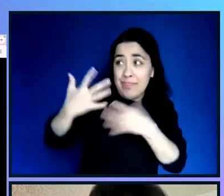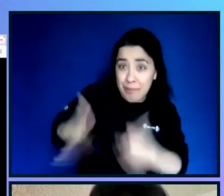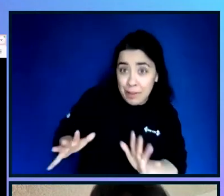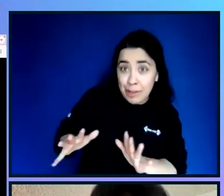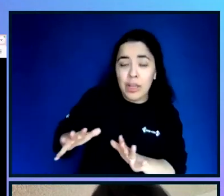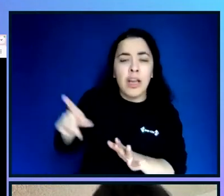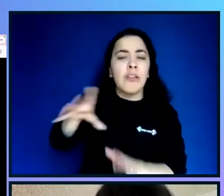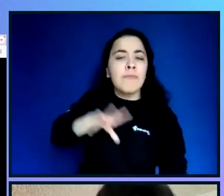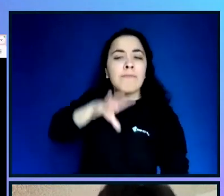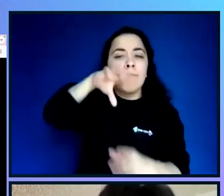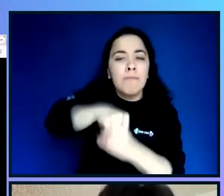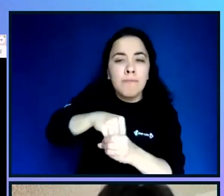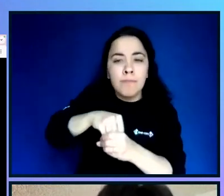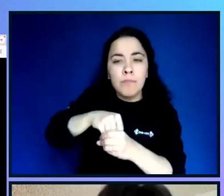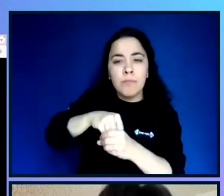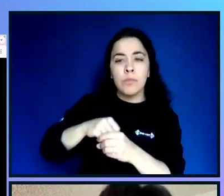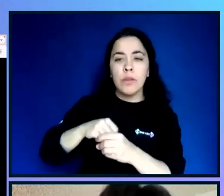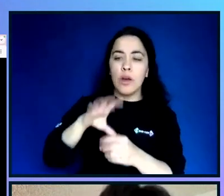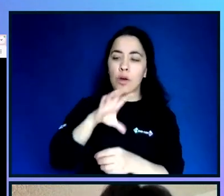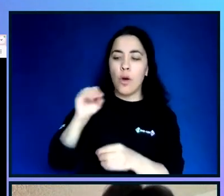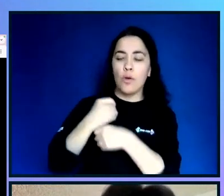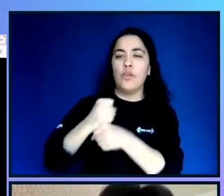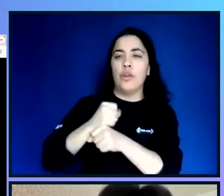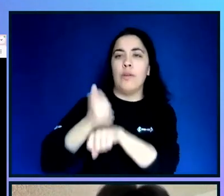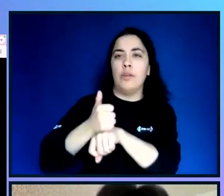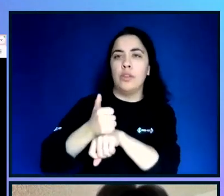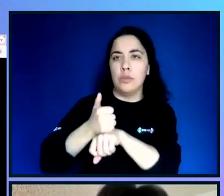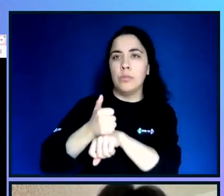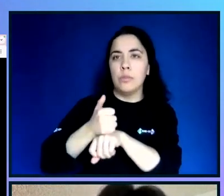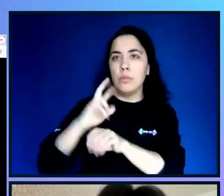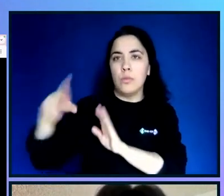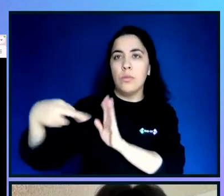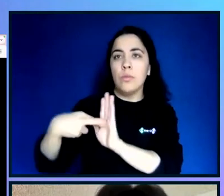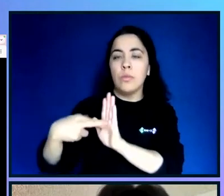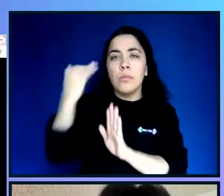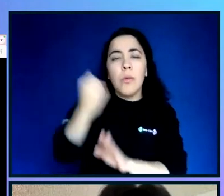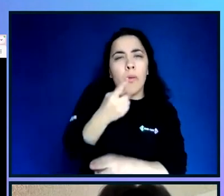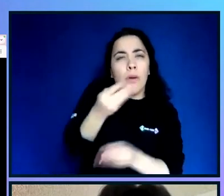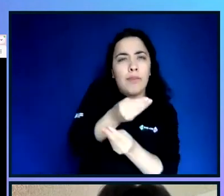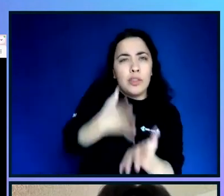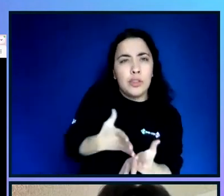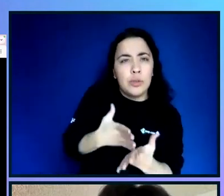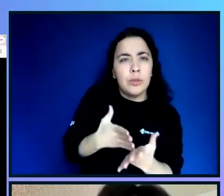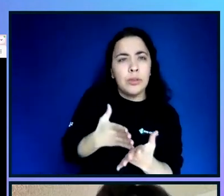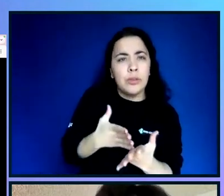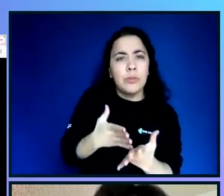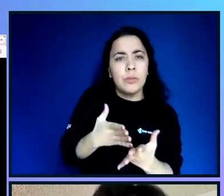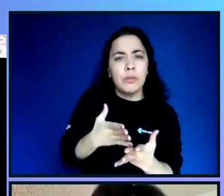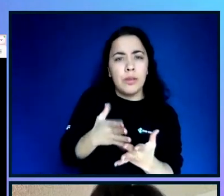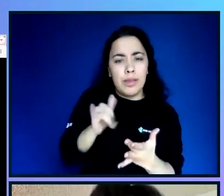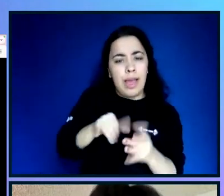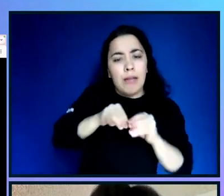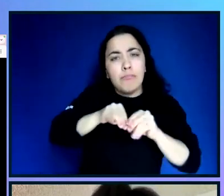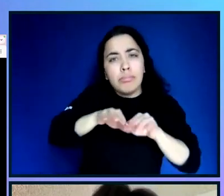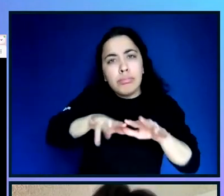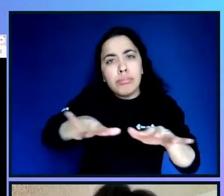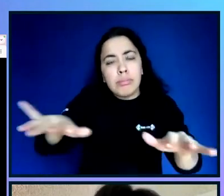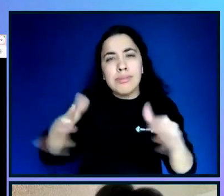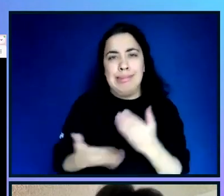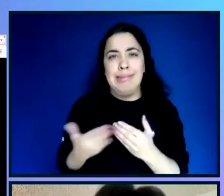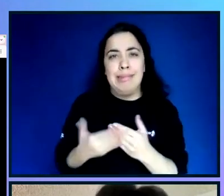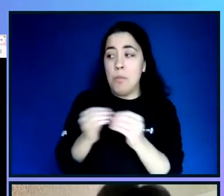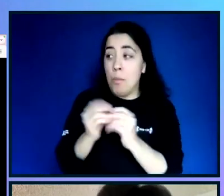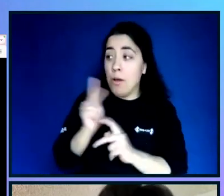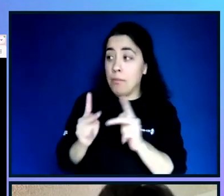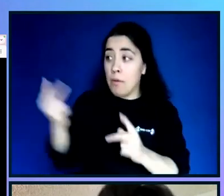last one is key because talking about scale, one facilitator quickly becomes a limiting factor. By allowing others into and